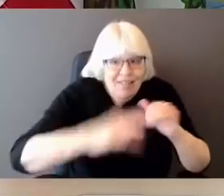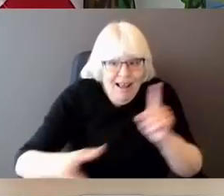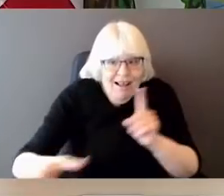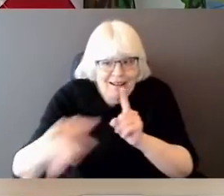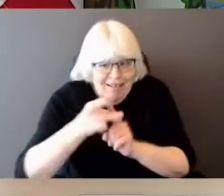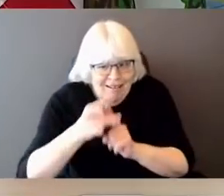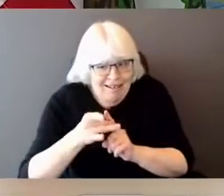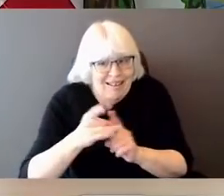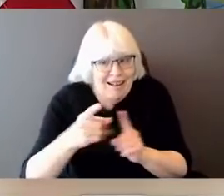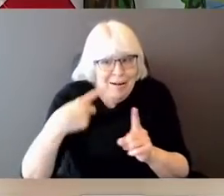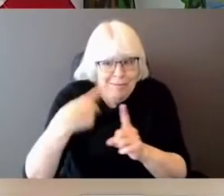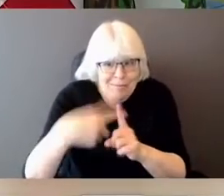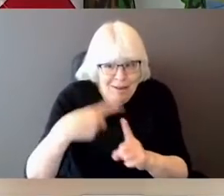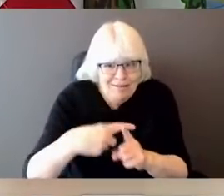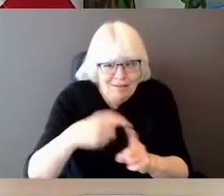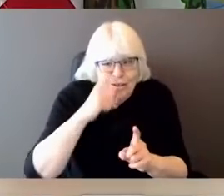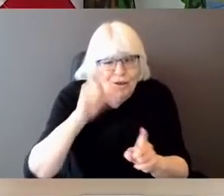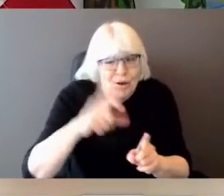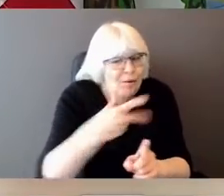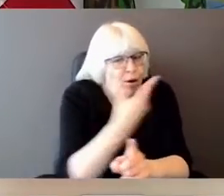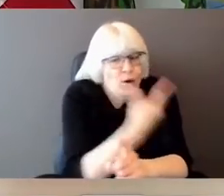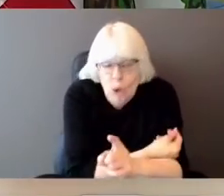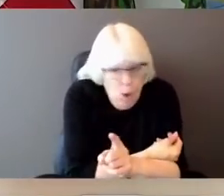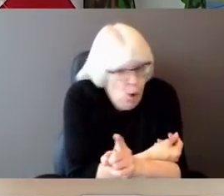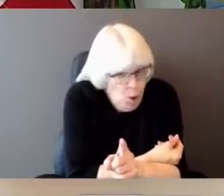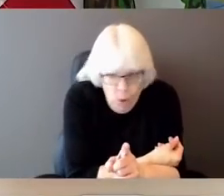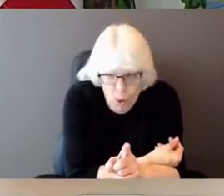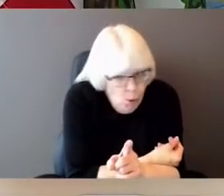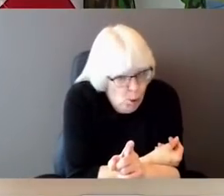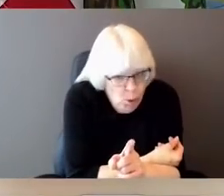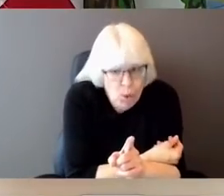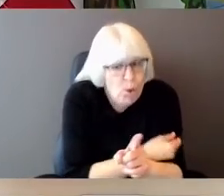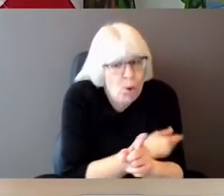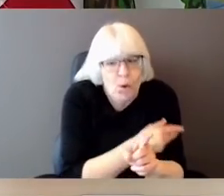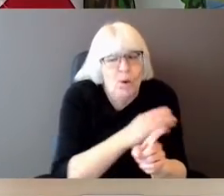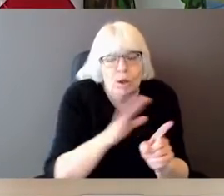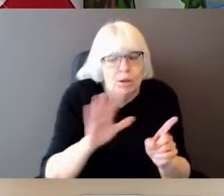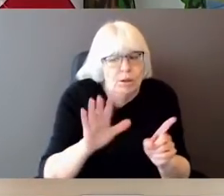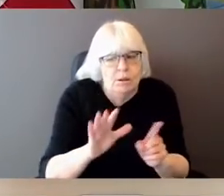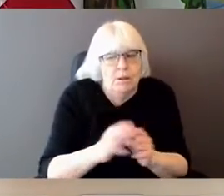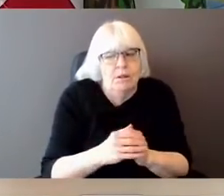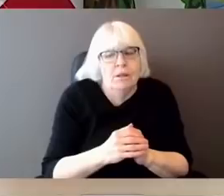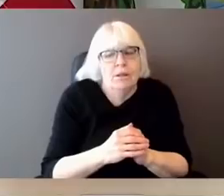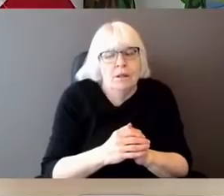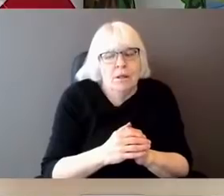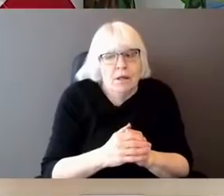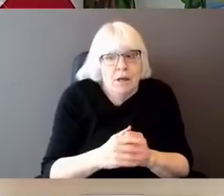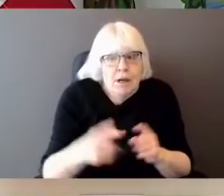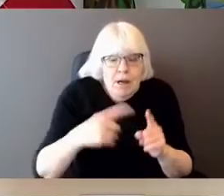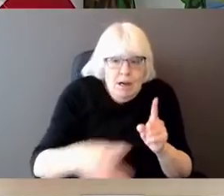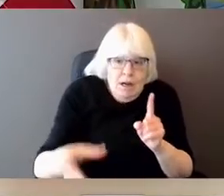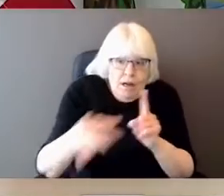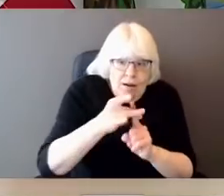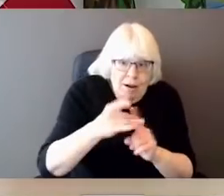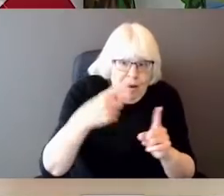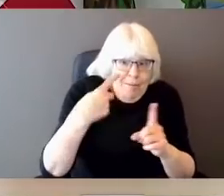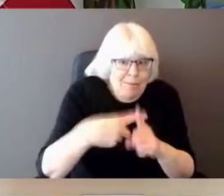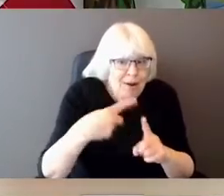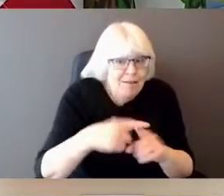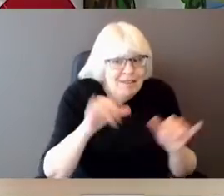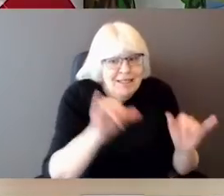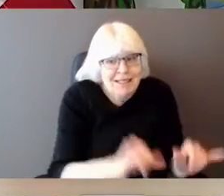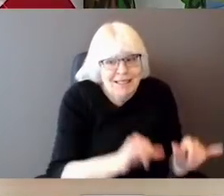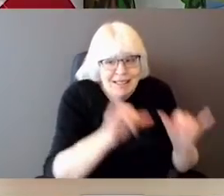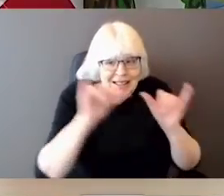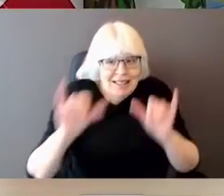they actually know that it doesn't provide the same kind of protection than having a